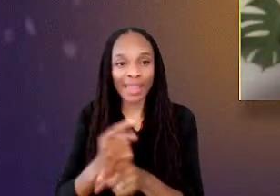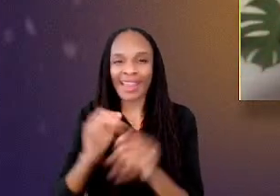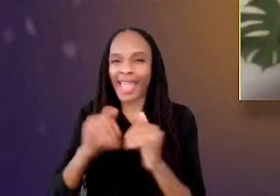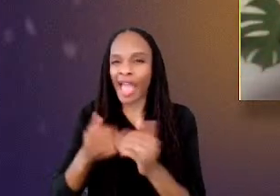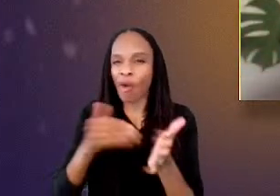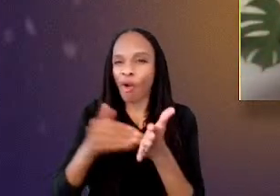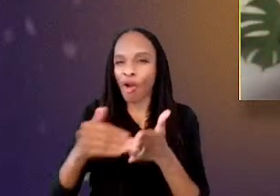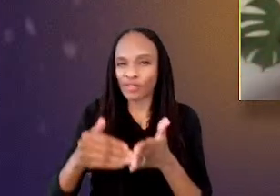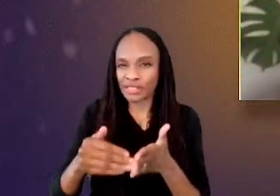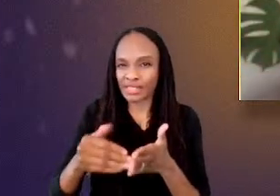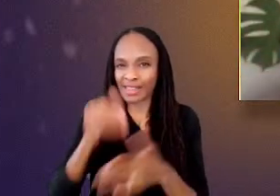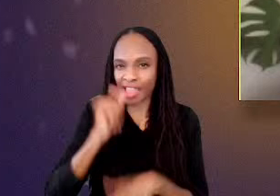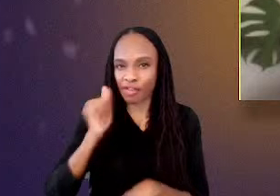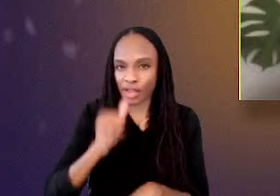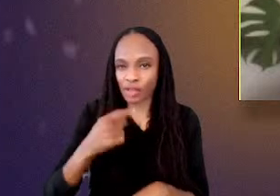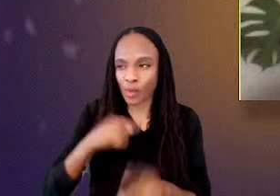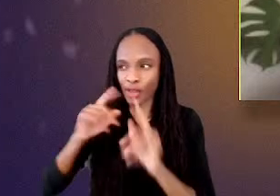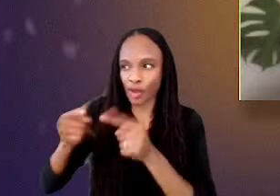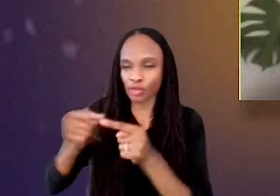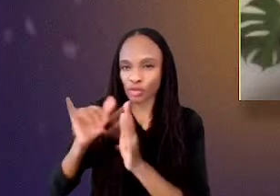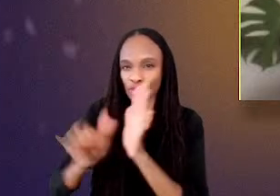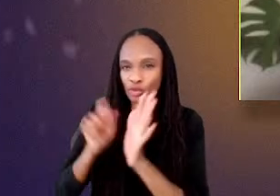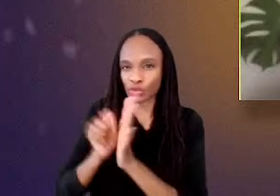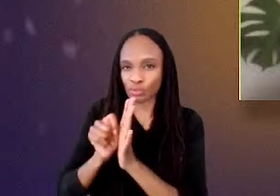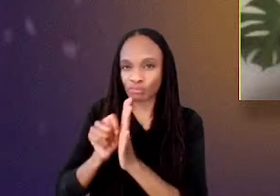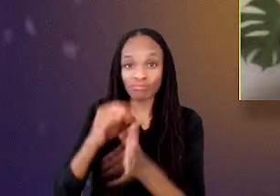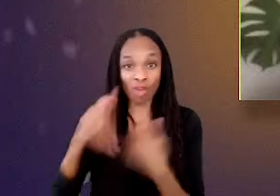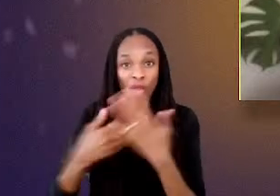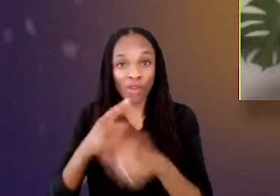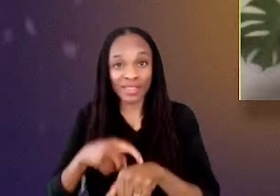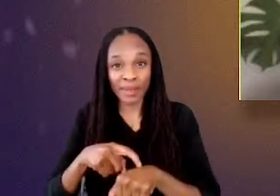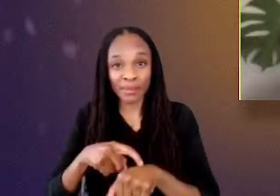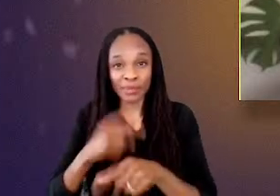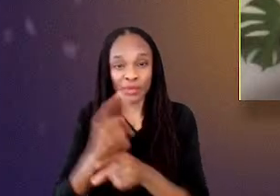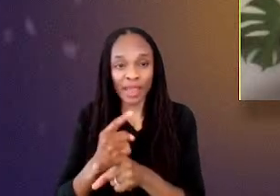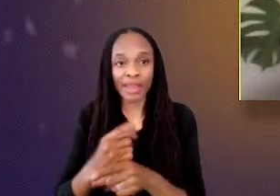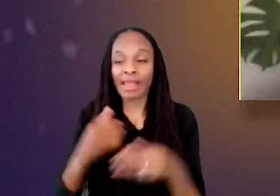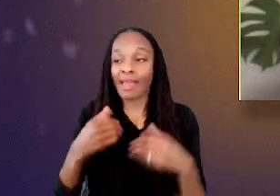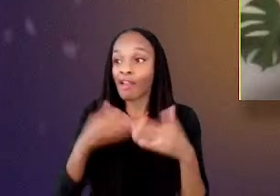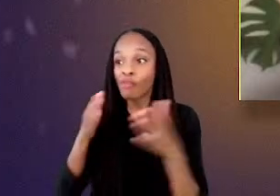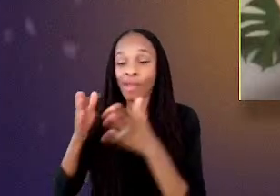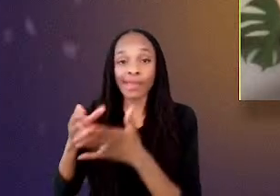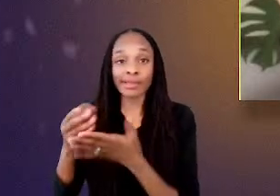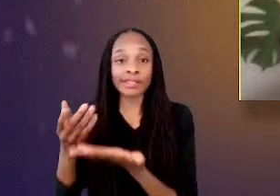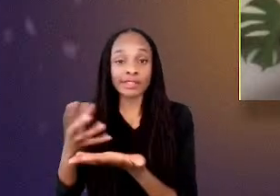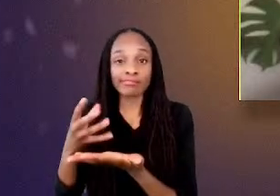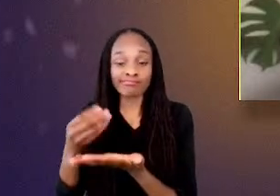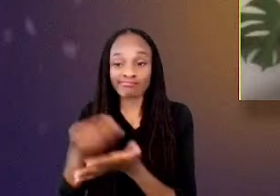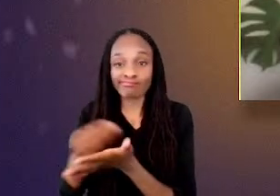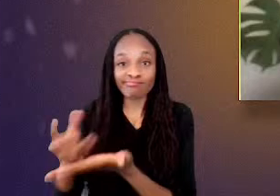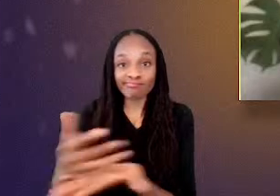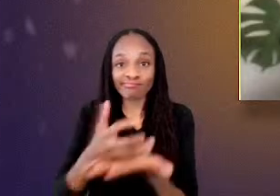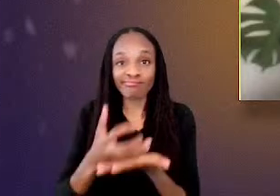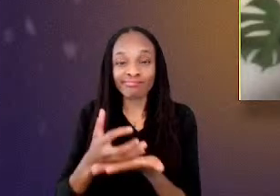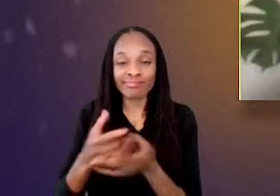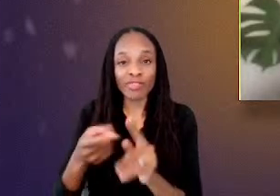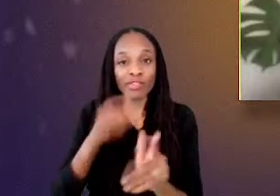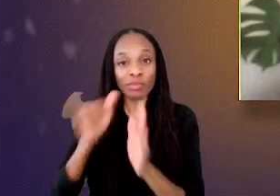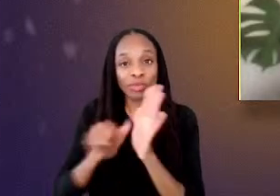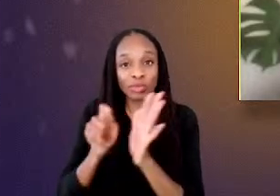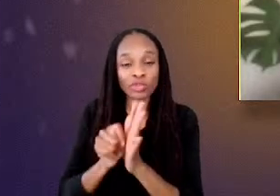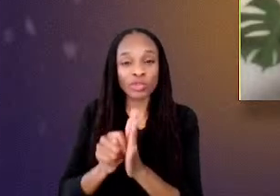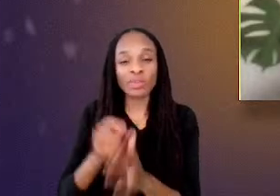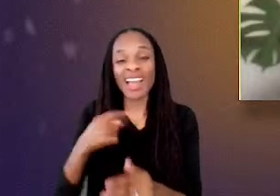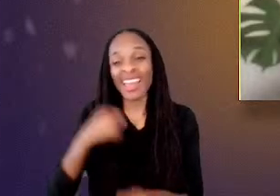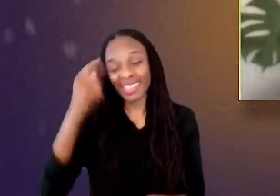do I go to YouTube? All the time, right? And there are ways to monetize YouTube distribution. And I think the only thing keeping a